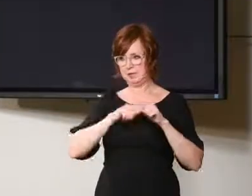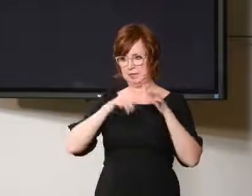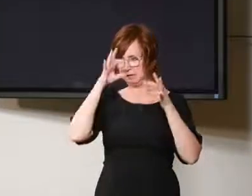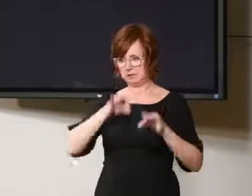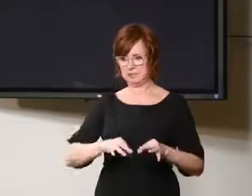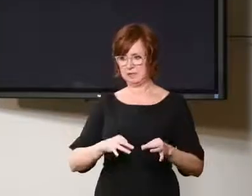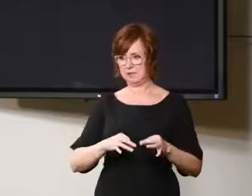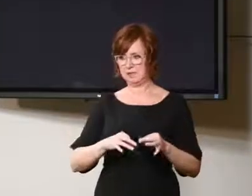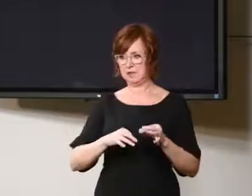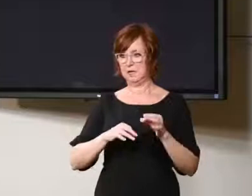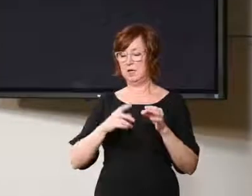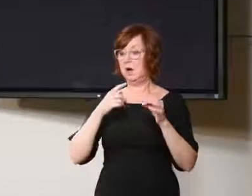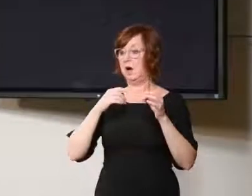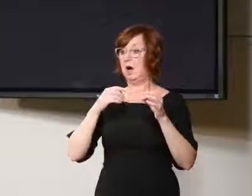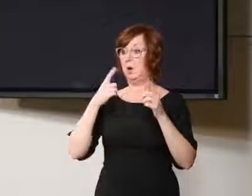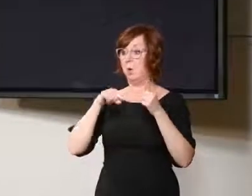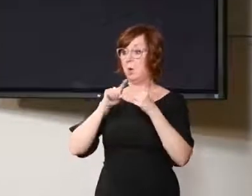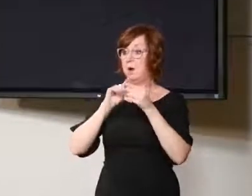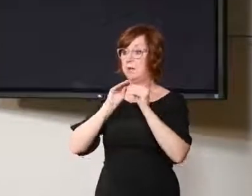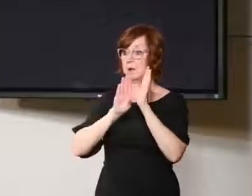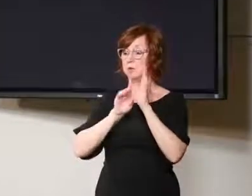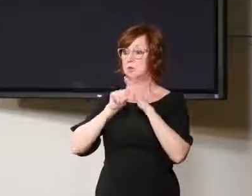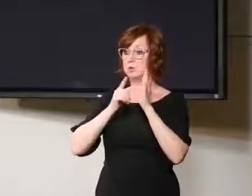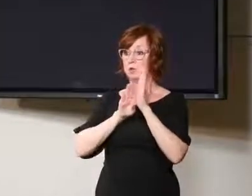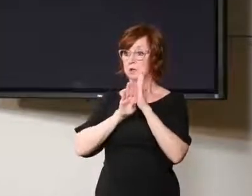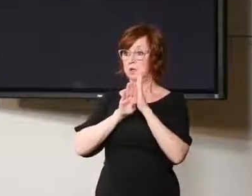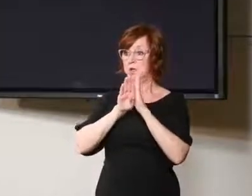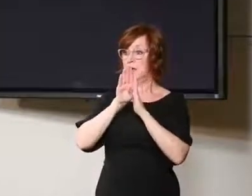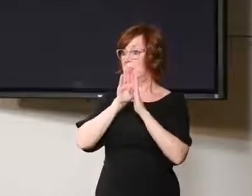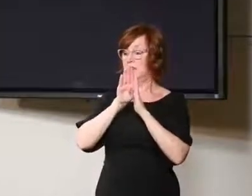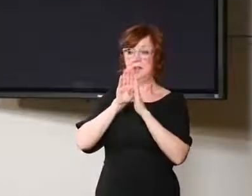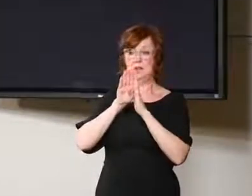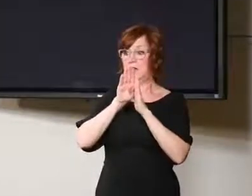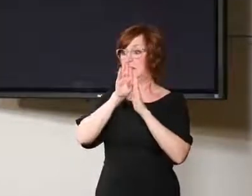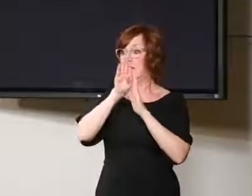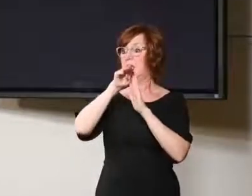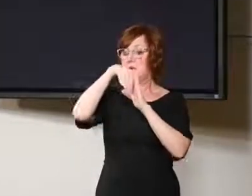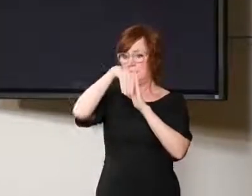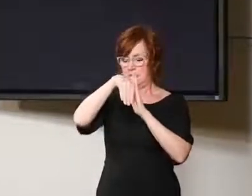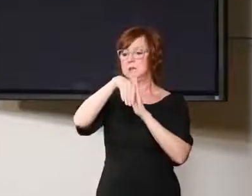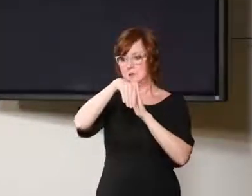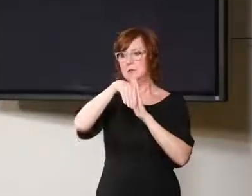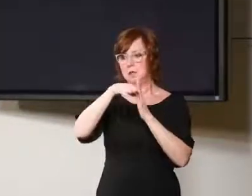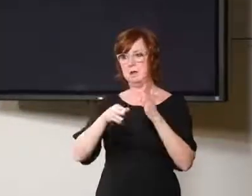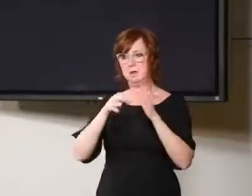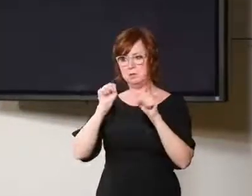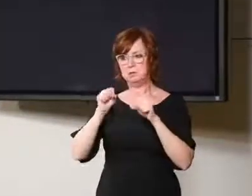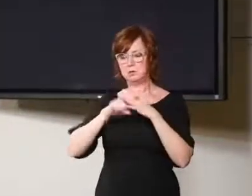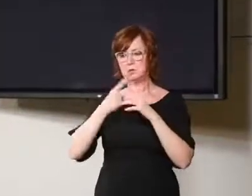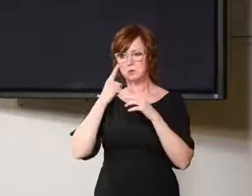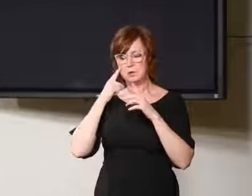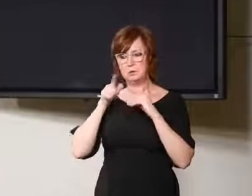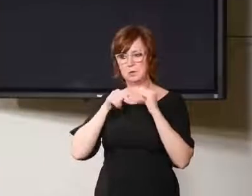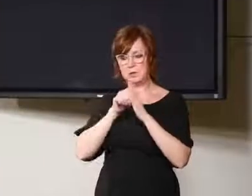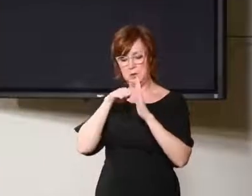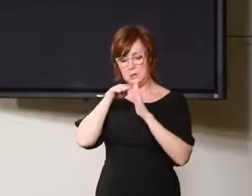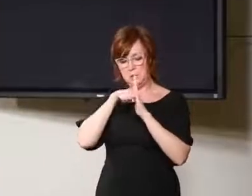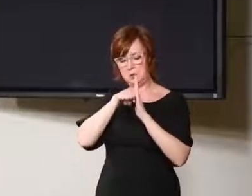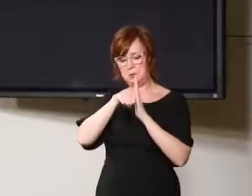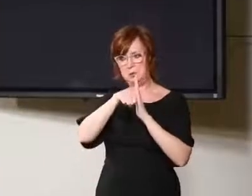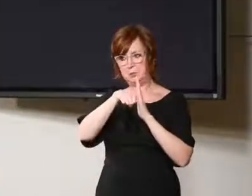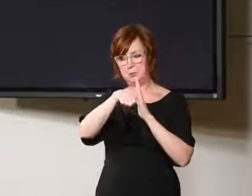the backside of this curve. Hopefully that's sooner rather than later, and hopefully the curve is flatter rather than steeper here in